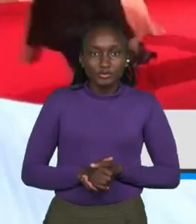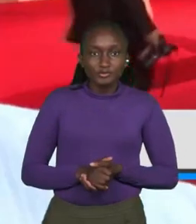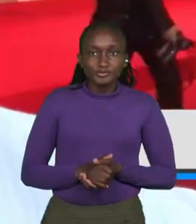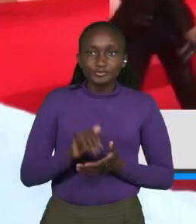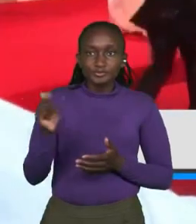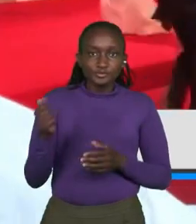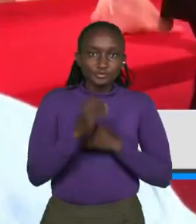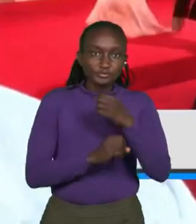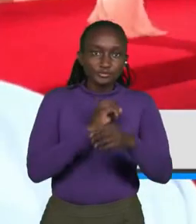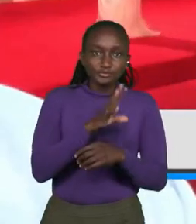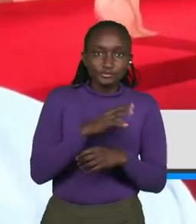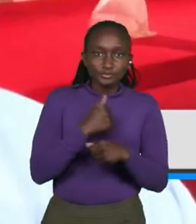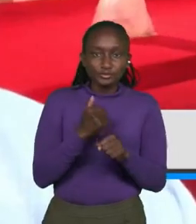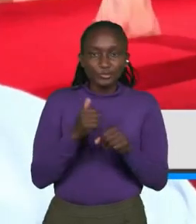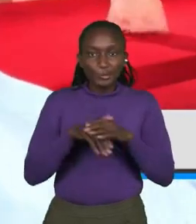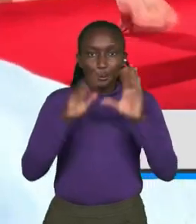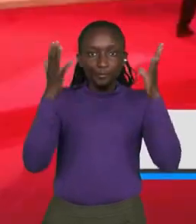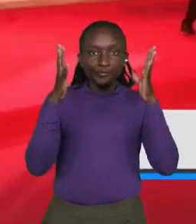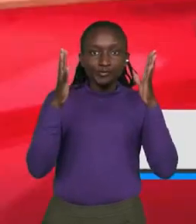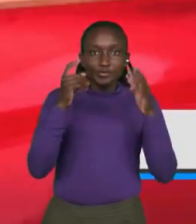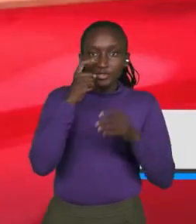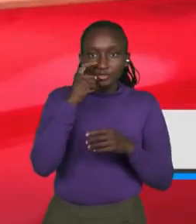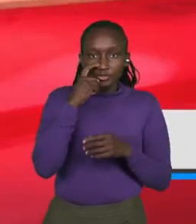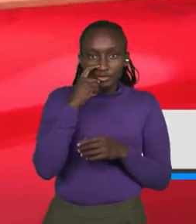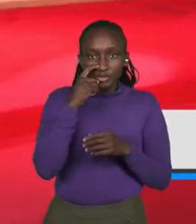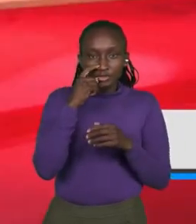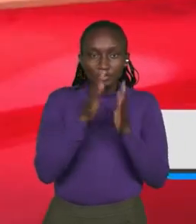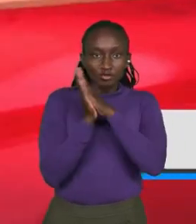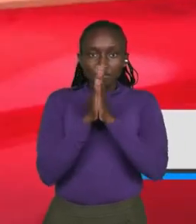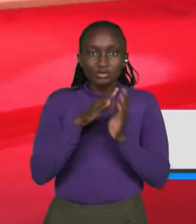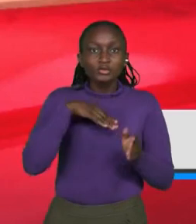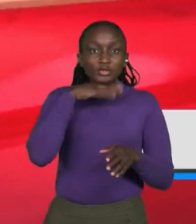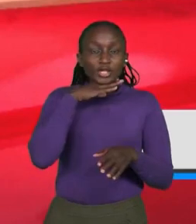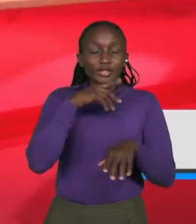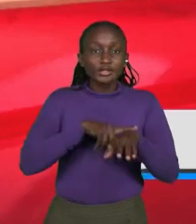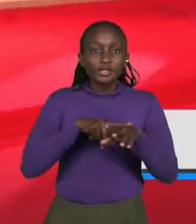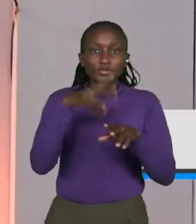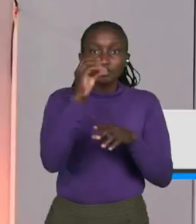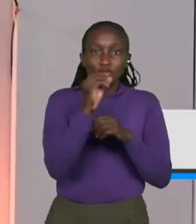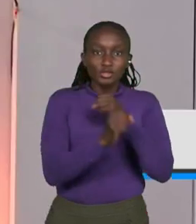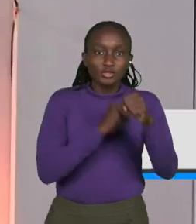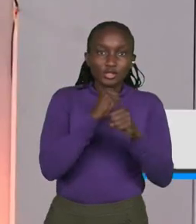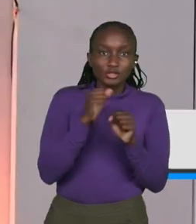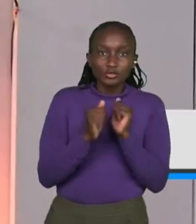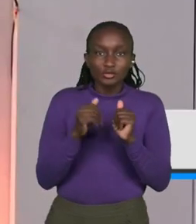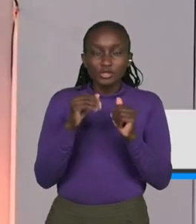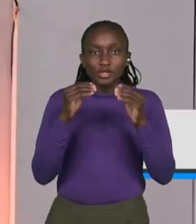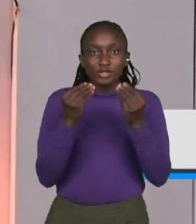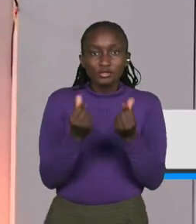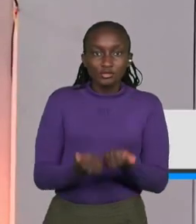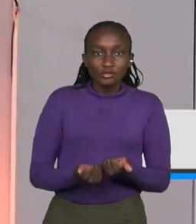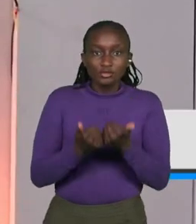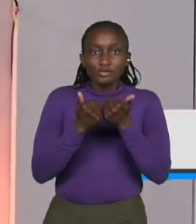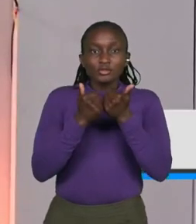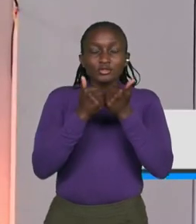Another movie picking up traction at the festival is the Sudanese feature You Will Die at 20, which addresses issues of Sudanese hope and